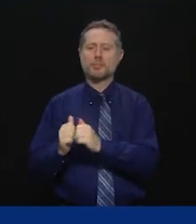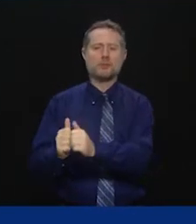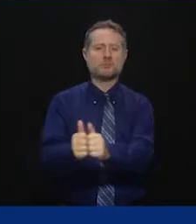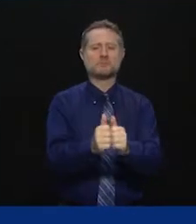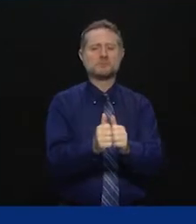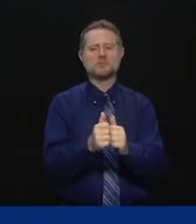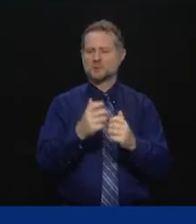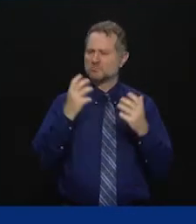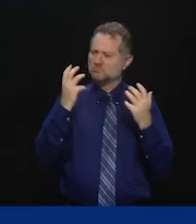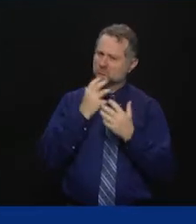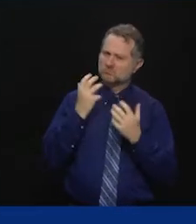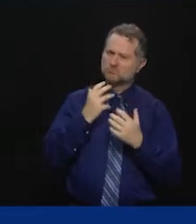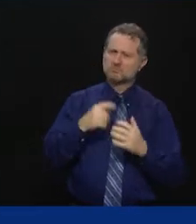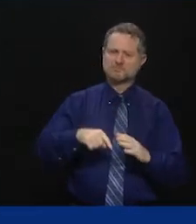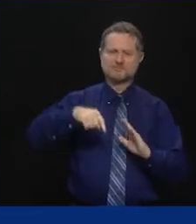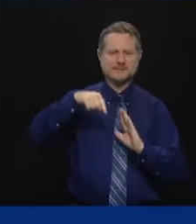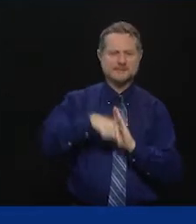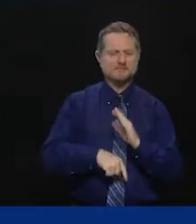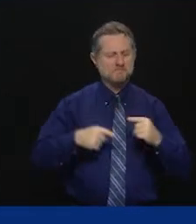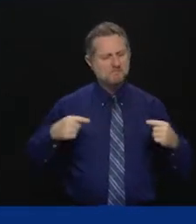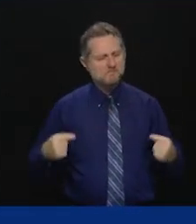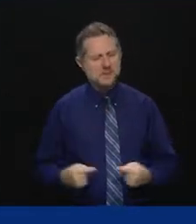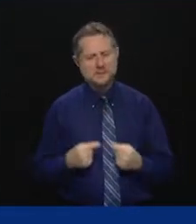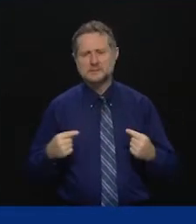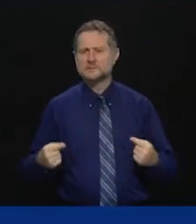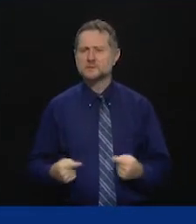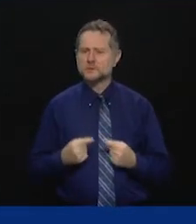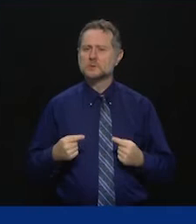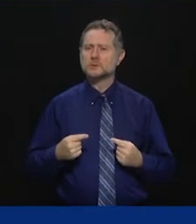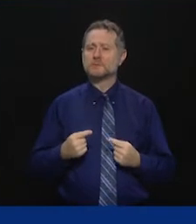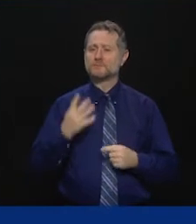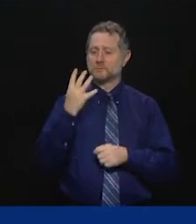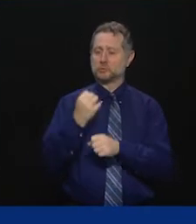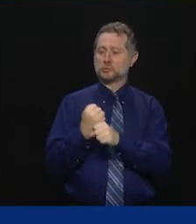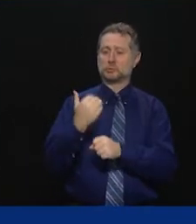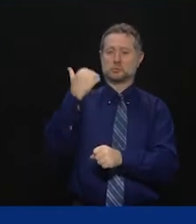painful that it hurts to think about it 4 years later.